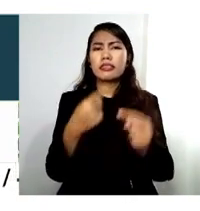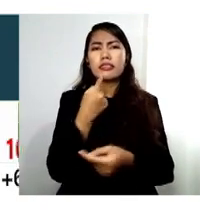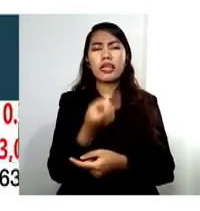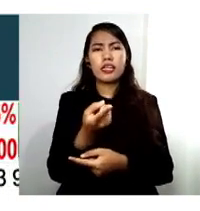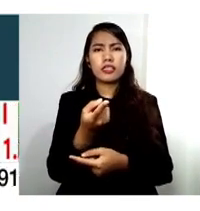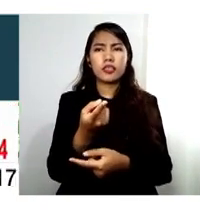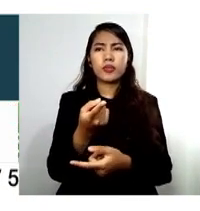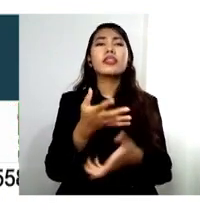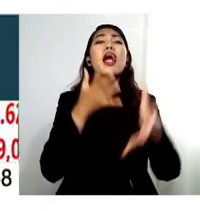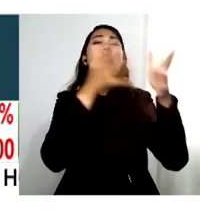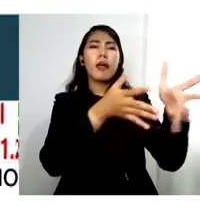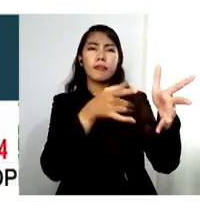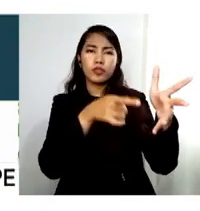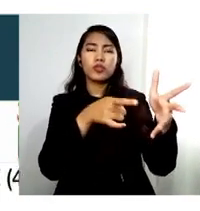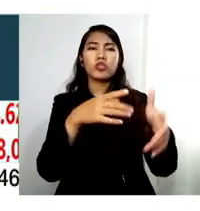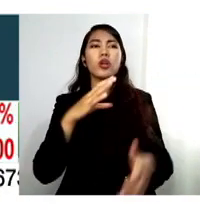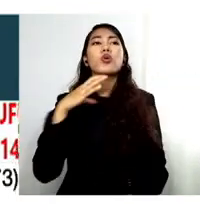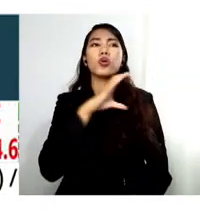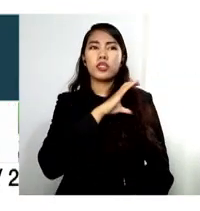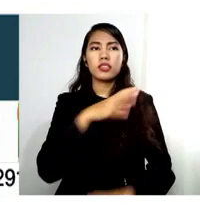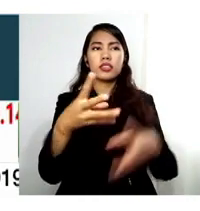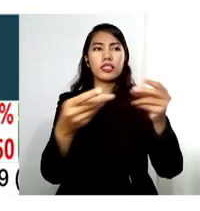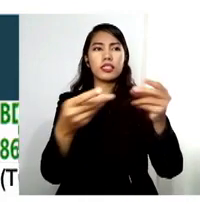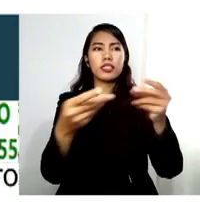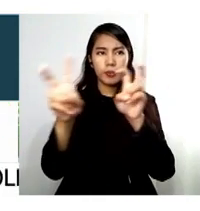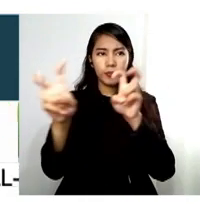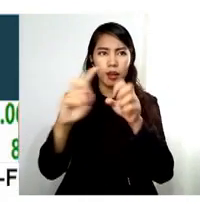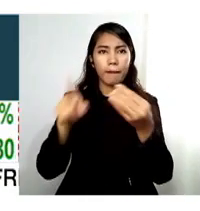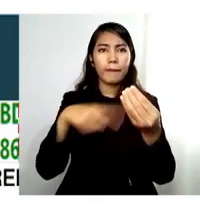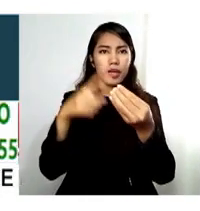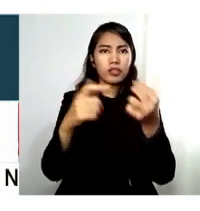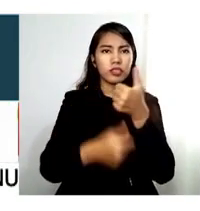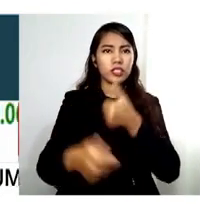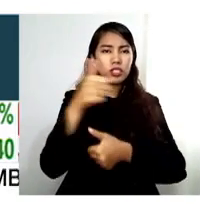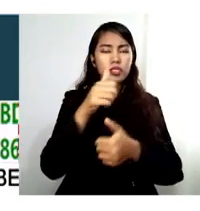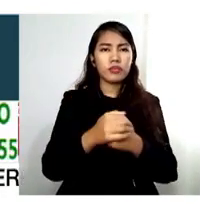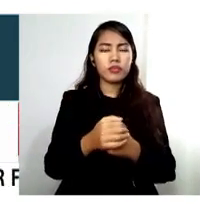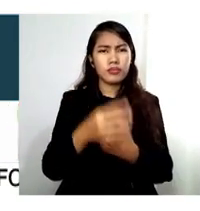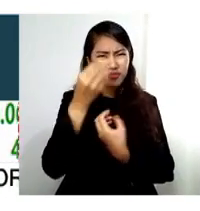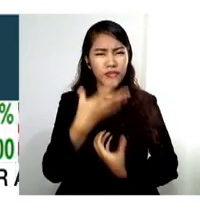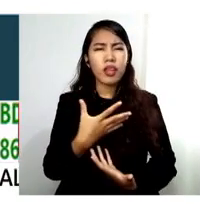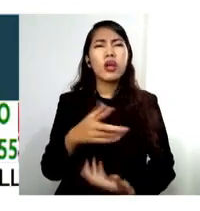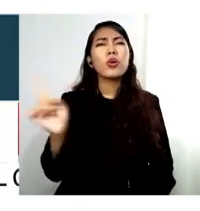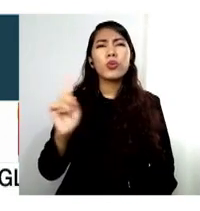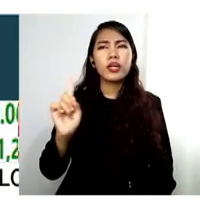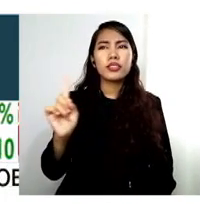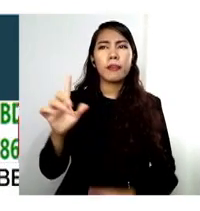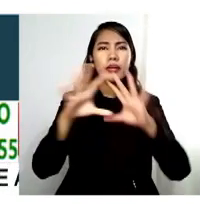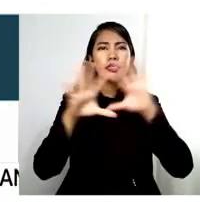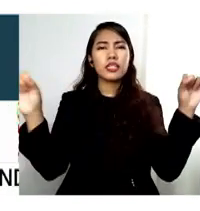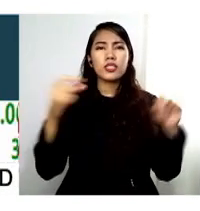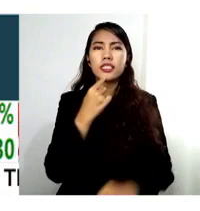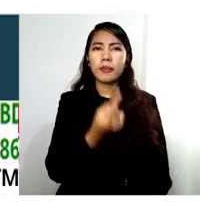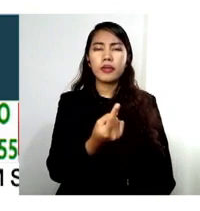Leave it to the House leadership to address the issue of their leadership. Tell me this then. What did the president have to say when there were movements